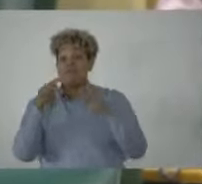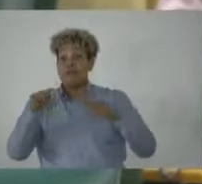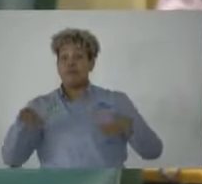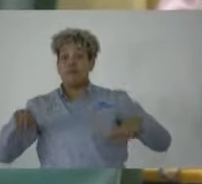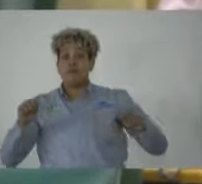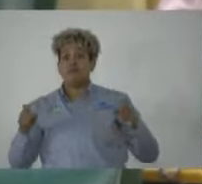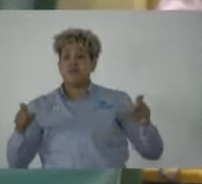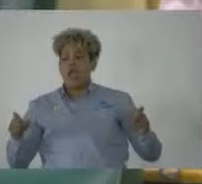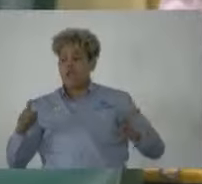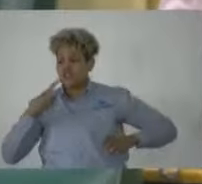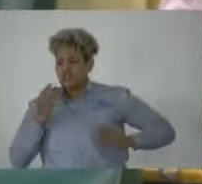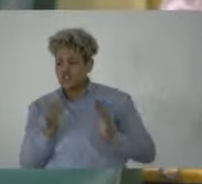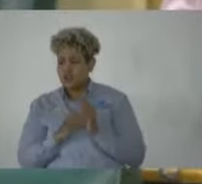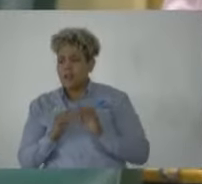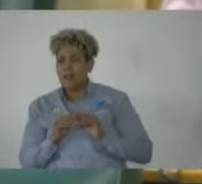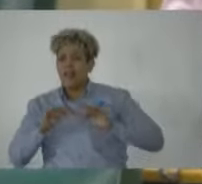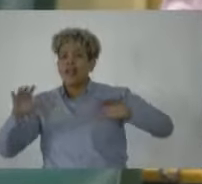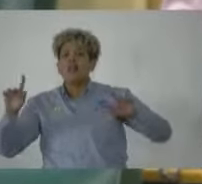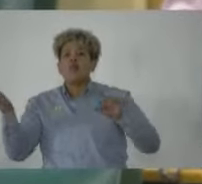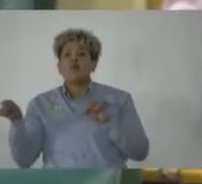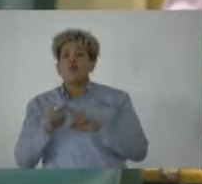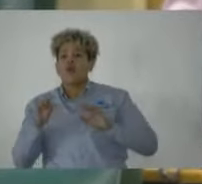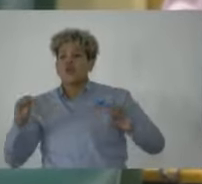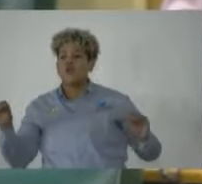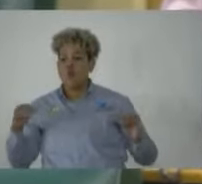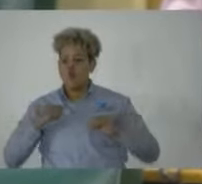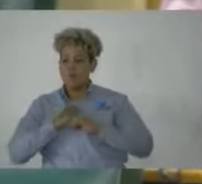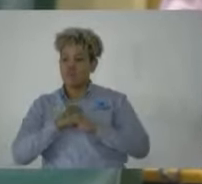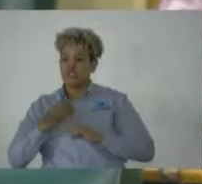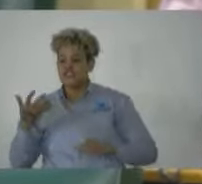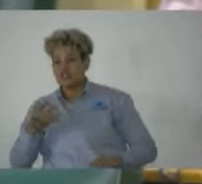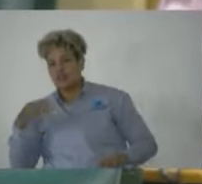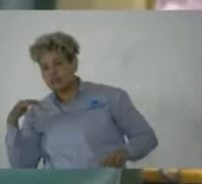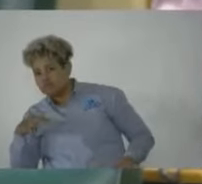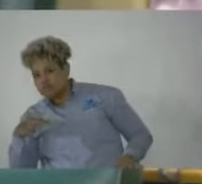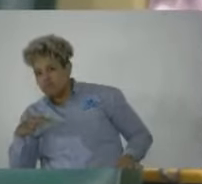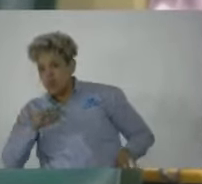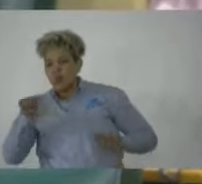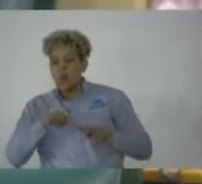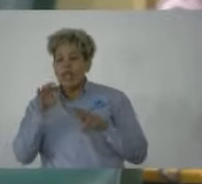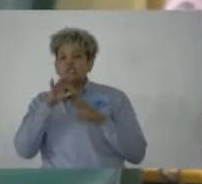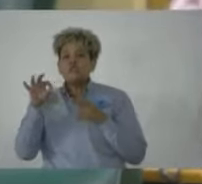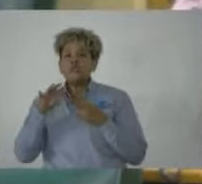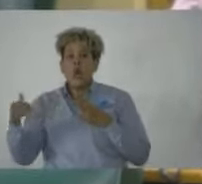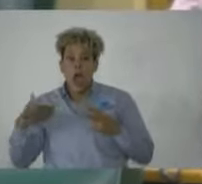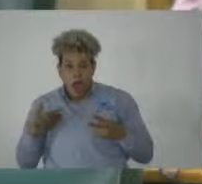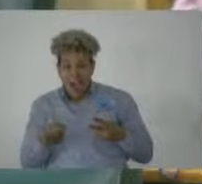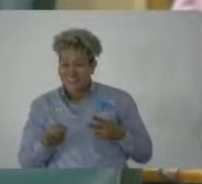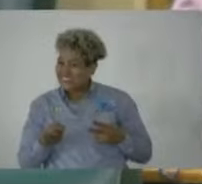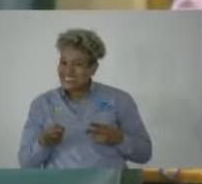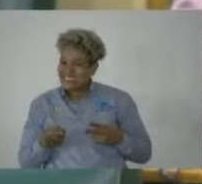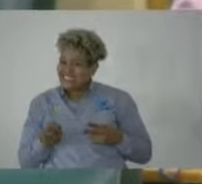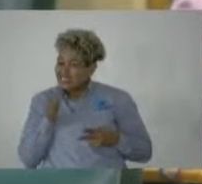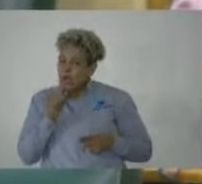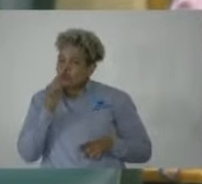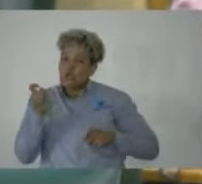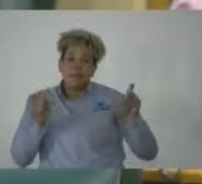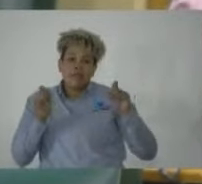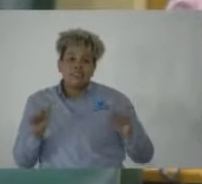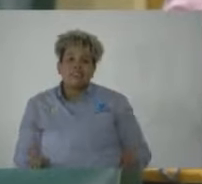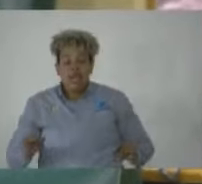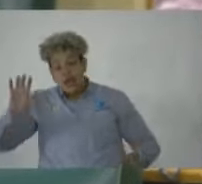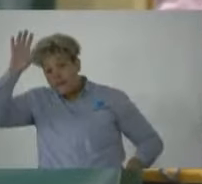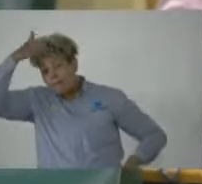for that to be replicated when there are no guardrails, when there is choice. Madam Speaker, the Portia